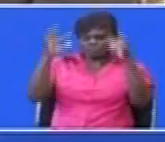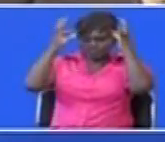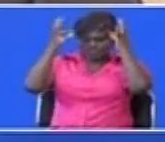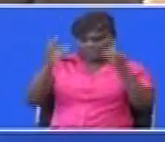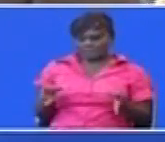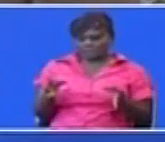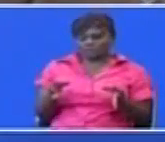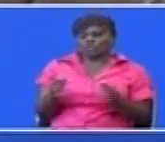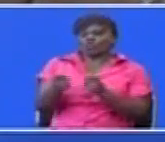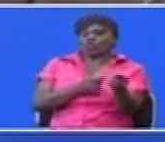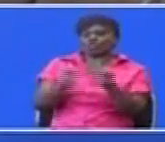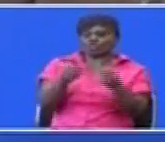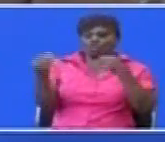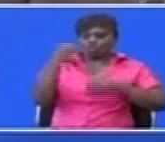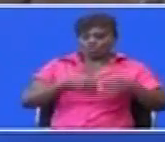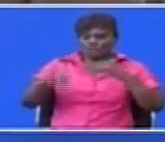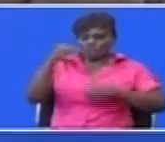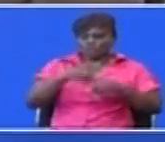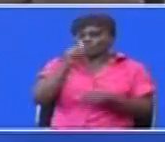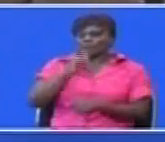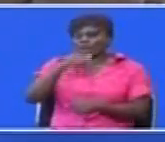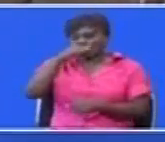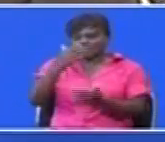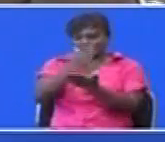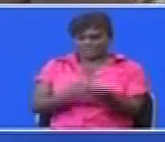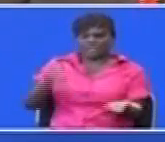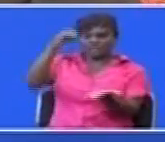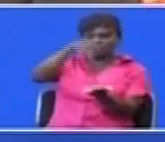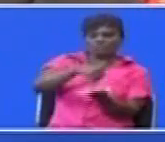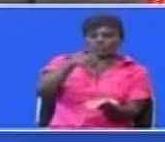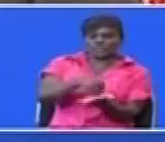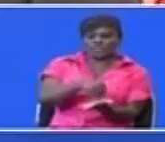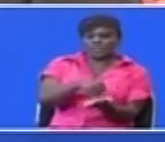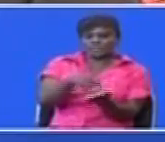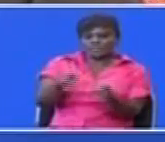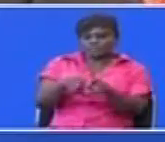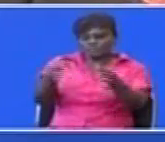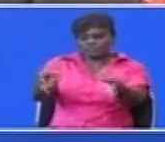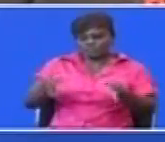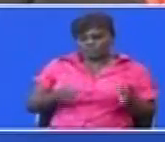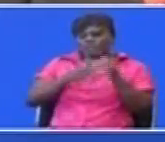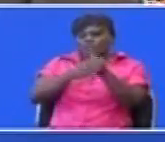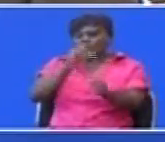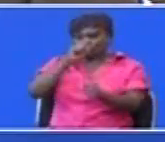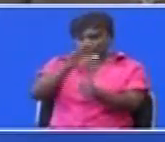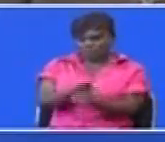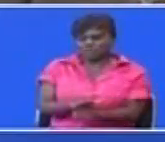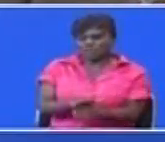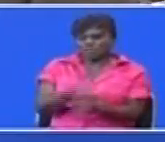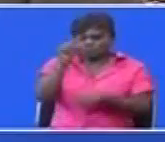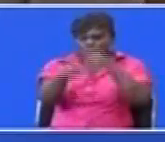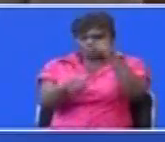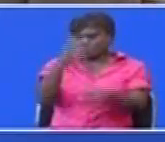his administration of corruption. He's brought in the private sector in the war, but now he wants to see the judiciary play its role in ensuring that there's faster